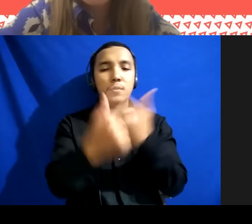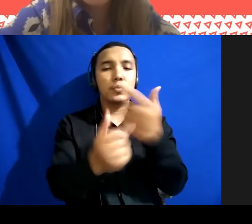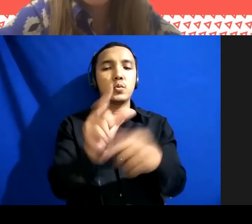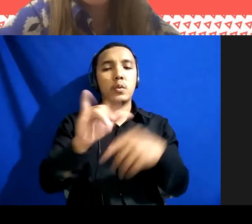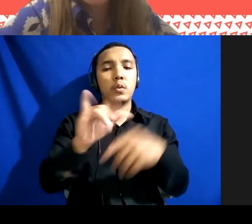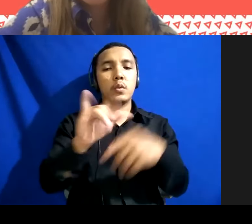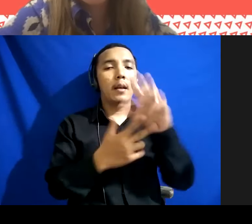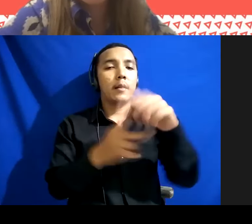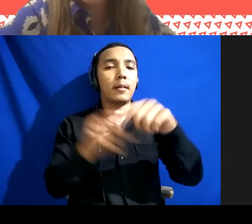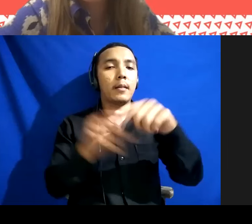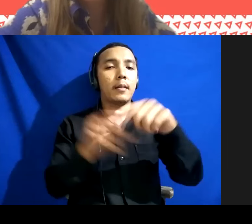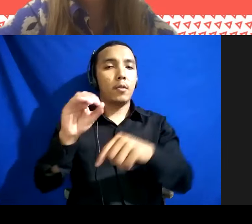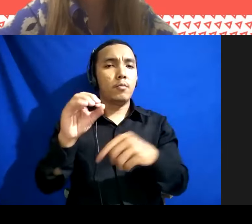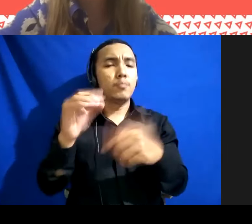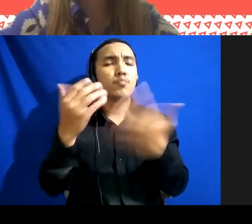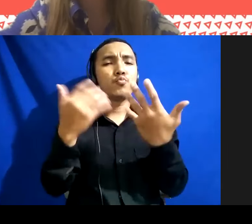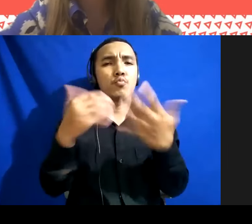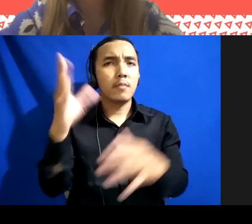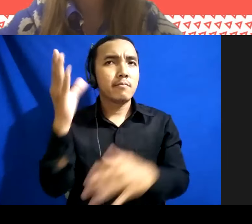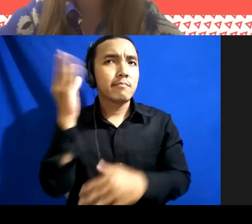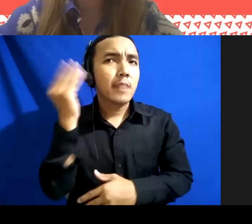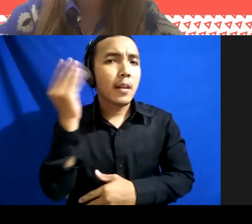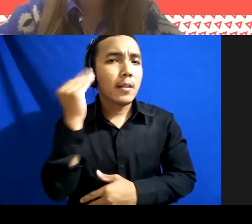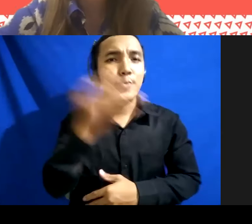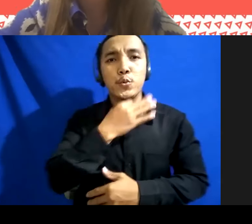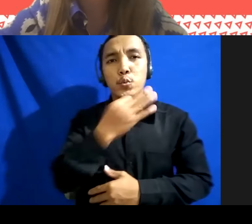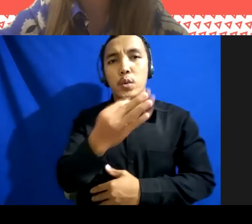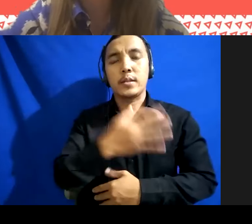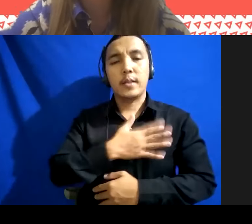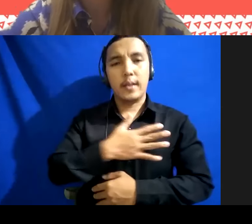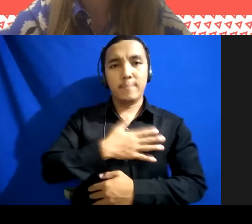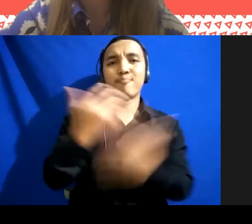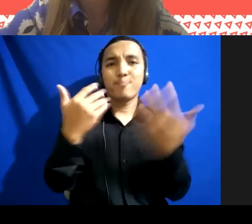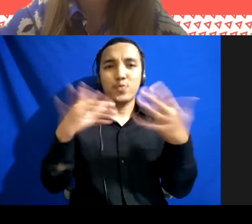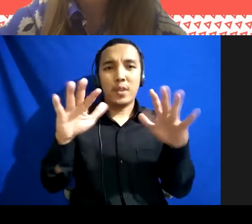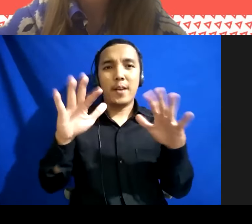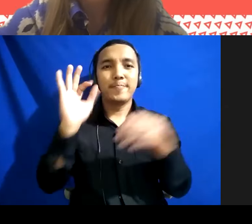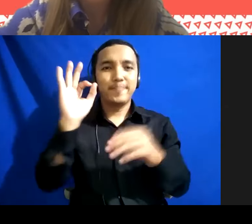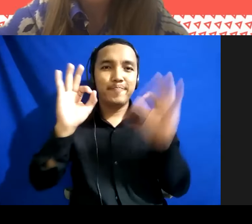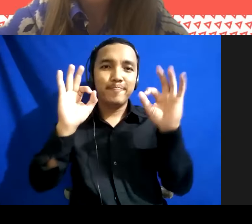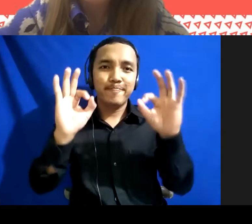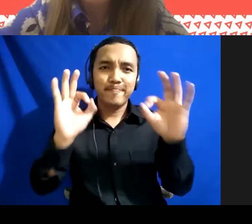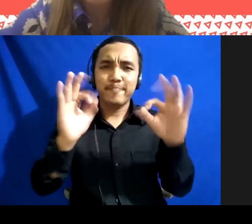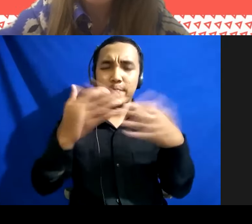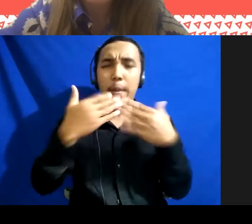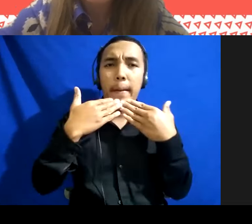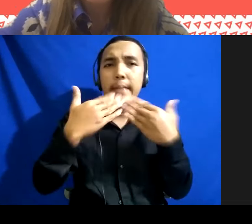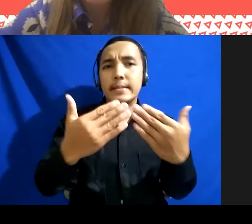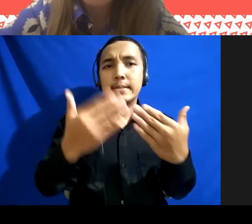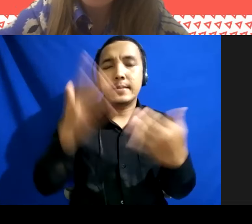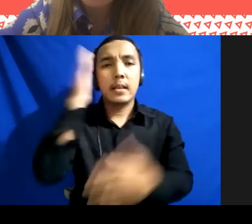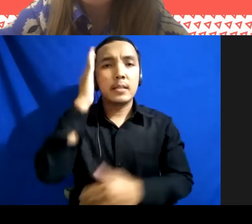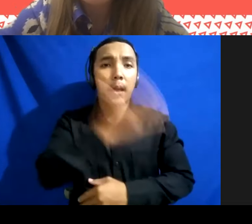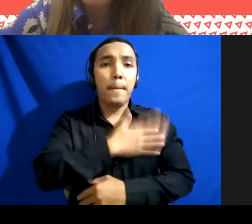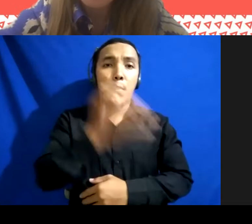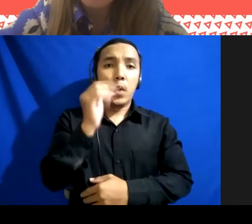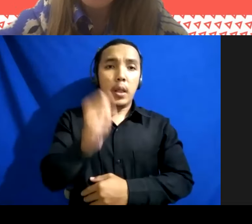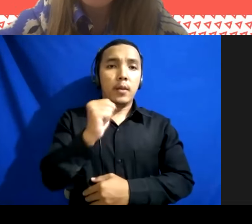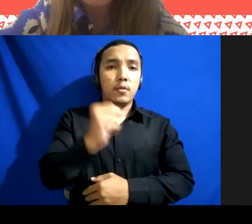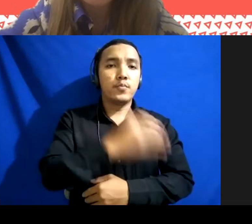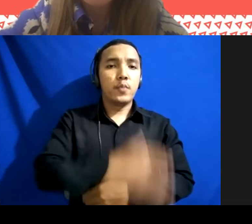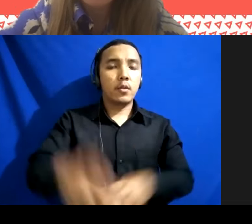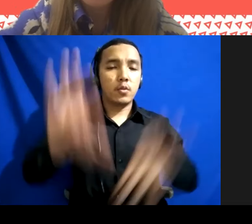yours. Okay, so can you hear me? Yes, we can. Okay, right. So thank you very much. May peace be upon you